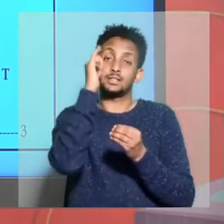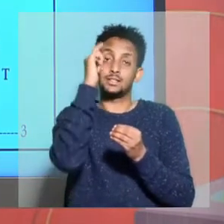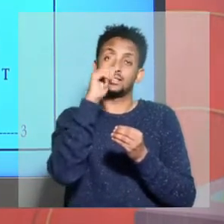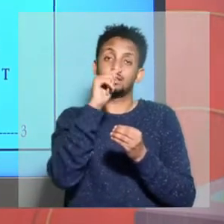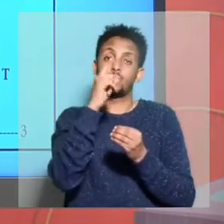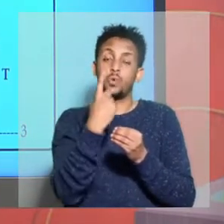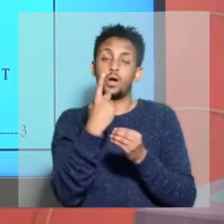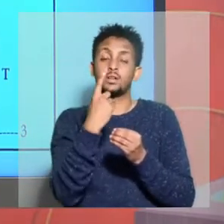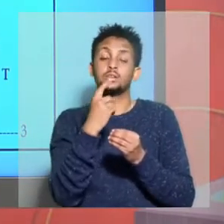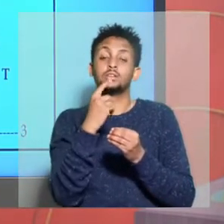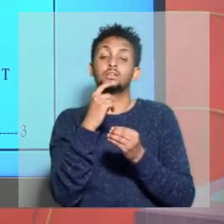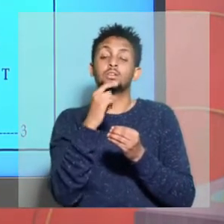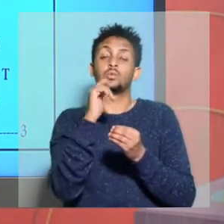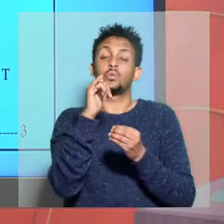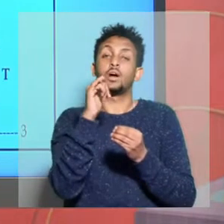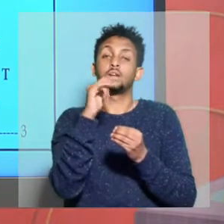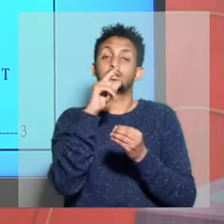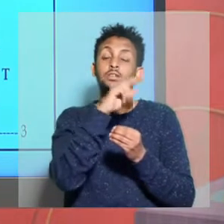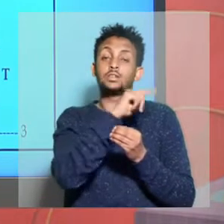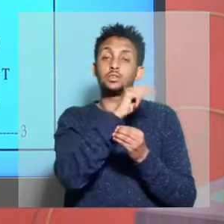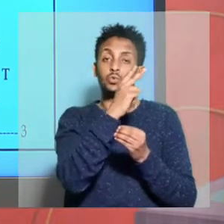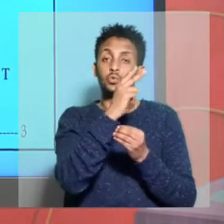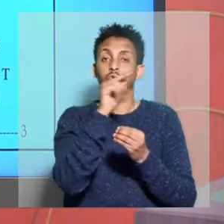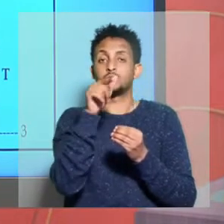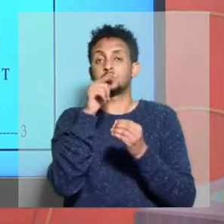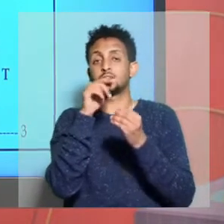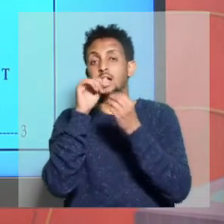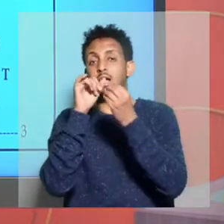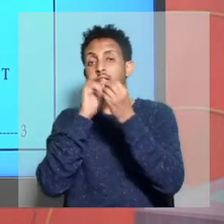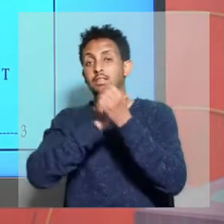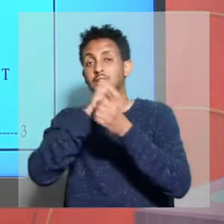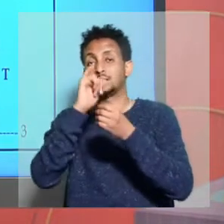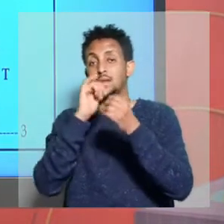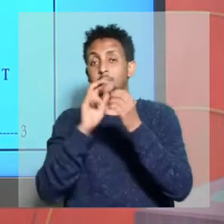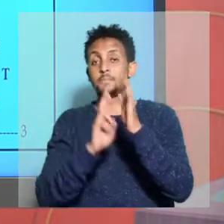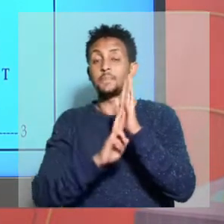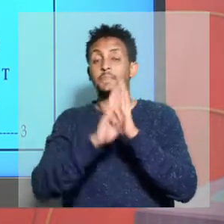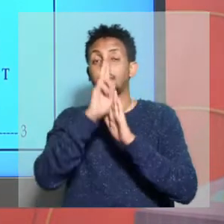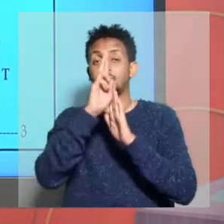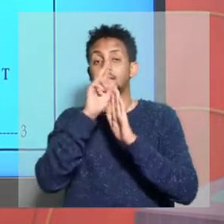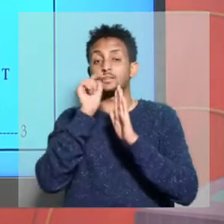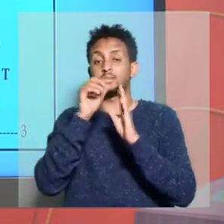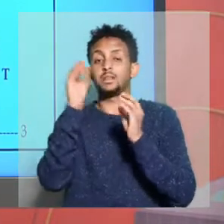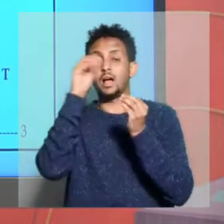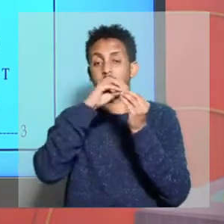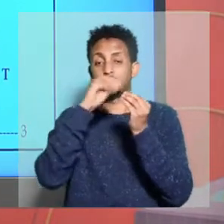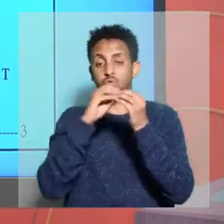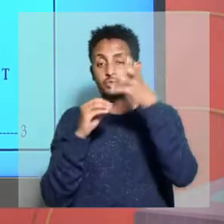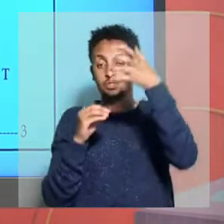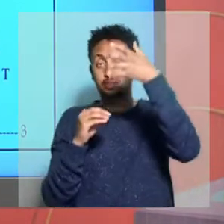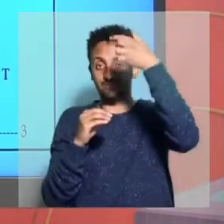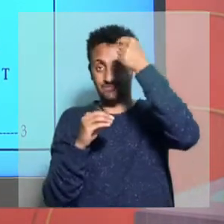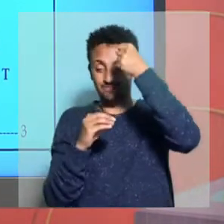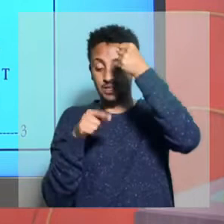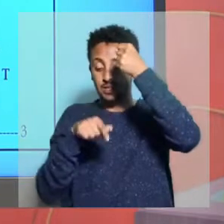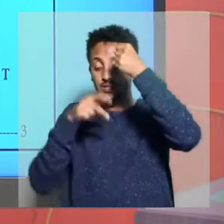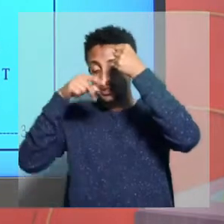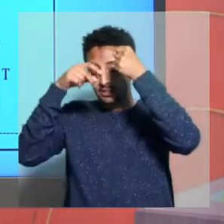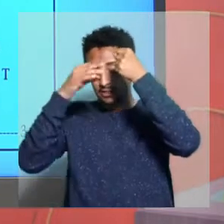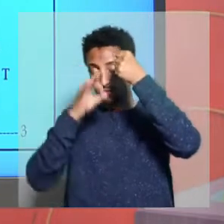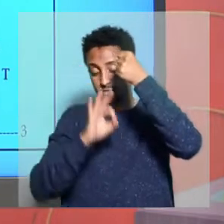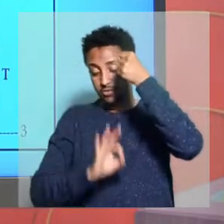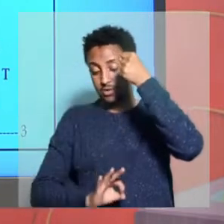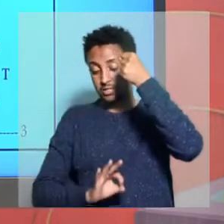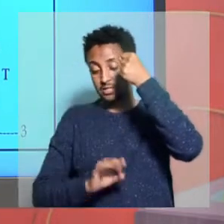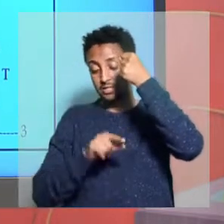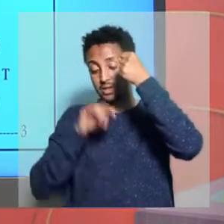and T1 along the y-axis, T2 along the y-axis. These are acting along the same axis, so we can add these two. And the other force